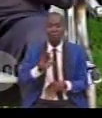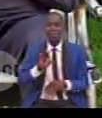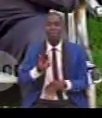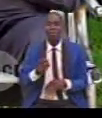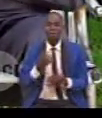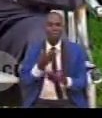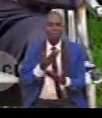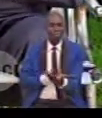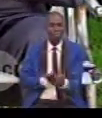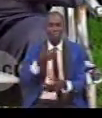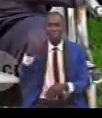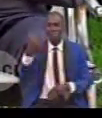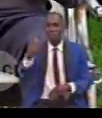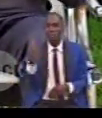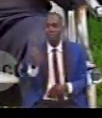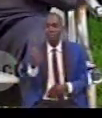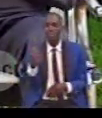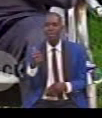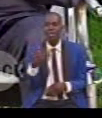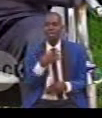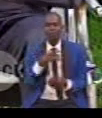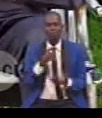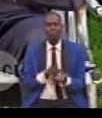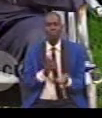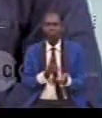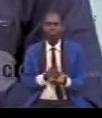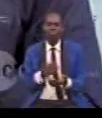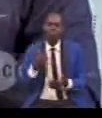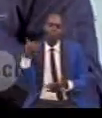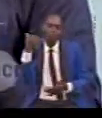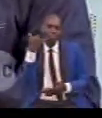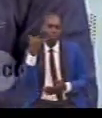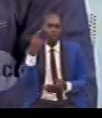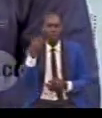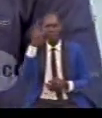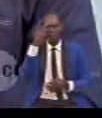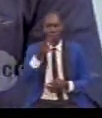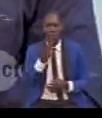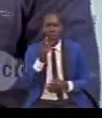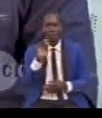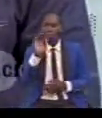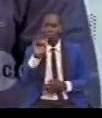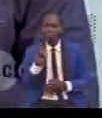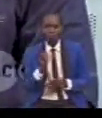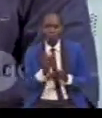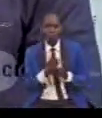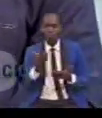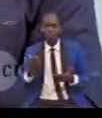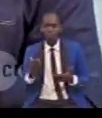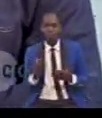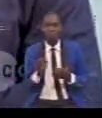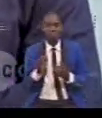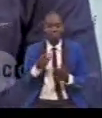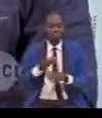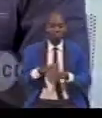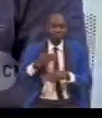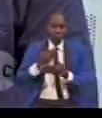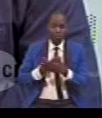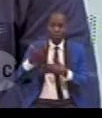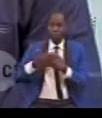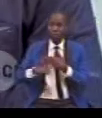10 a.m., and the doctor called on us that something beyond medical